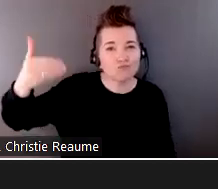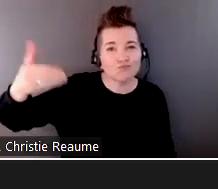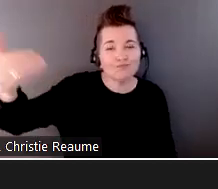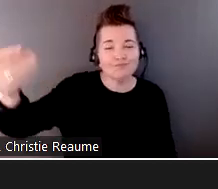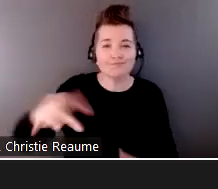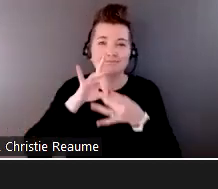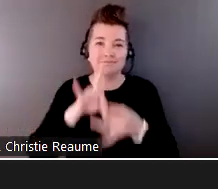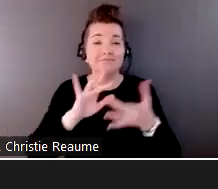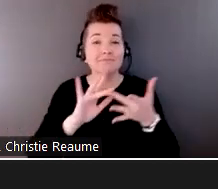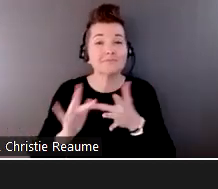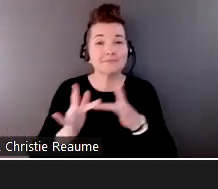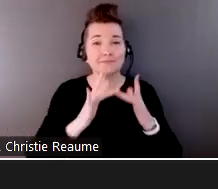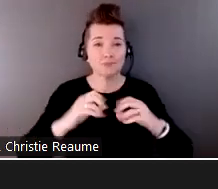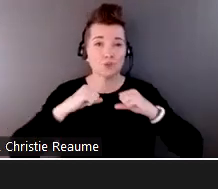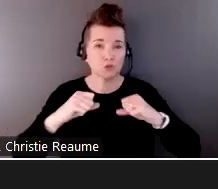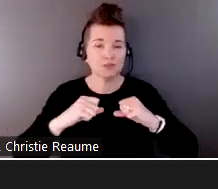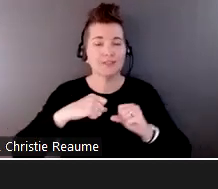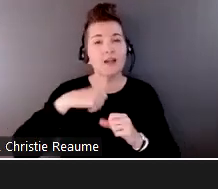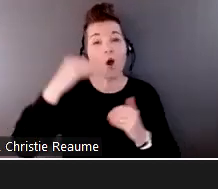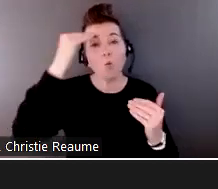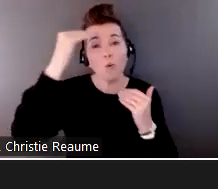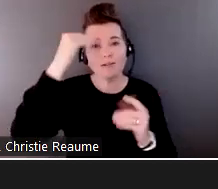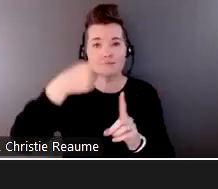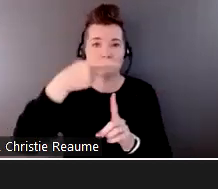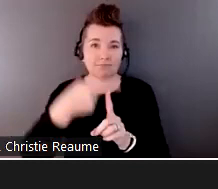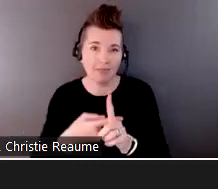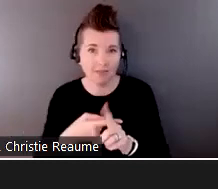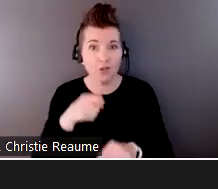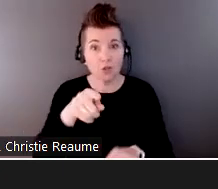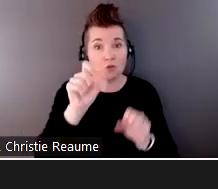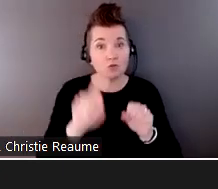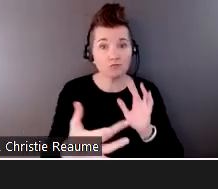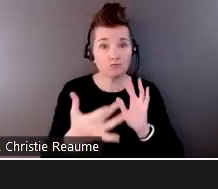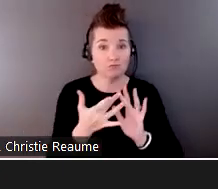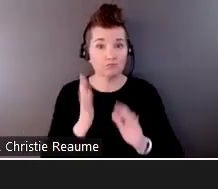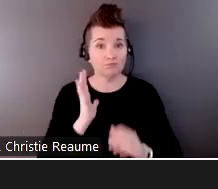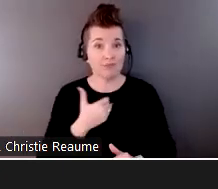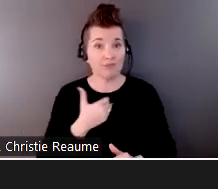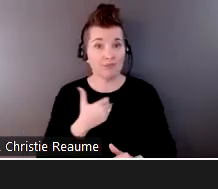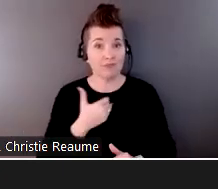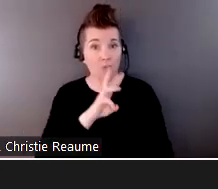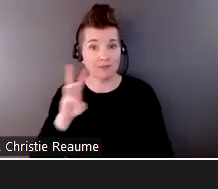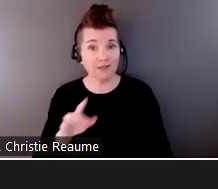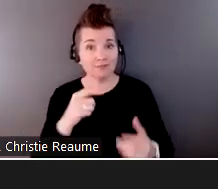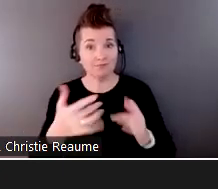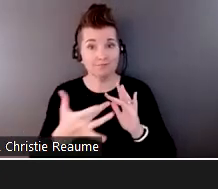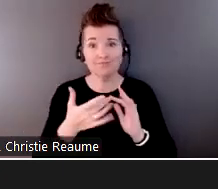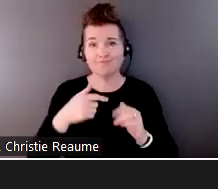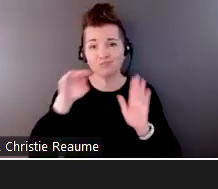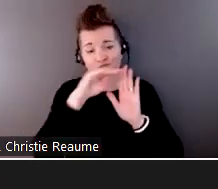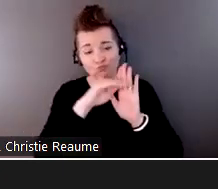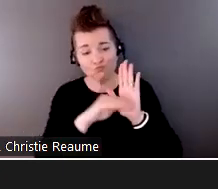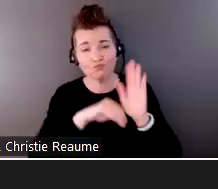Awareness Month so you can go on both of our websites and find out the other upcoming webinars that we have